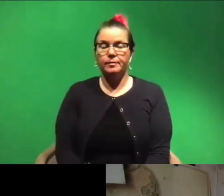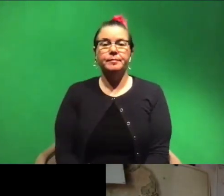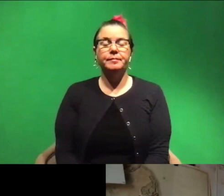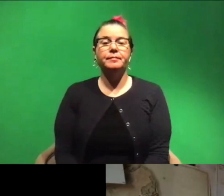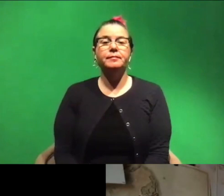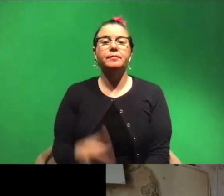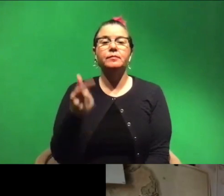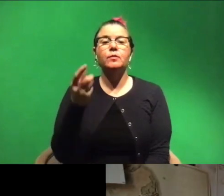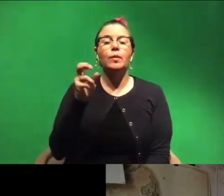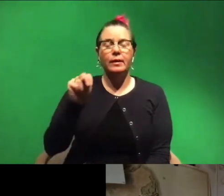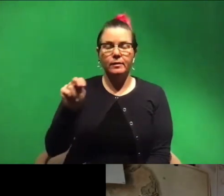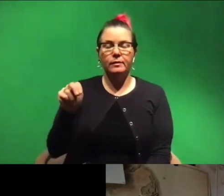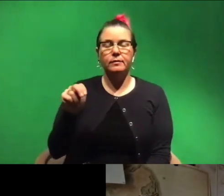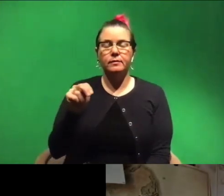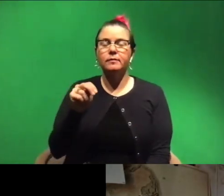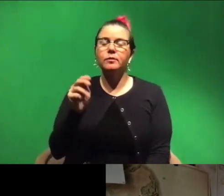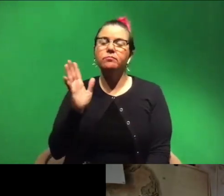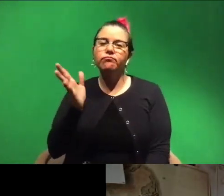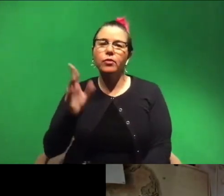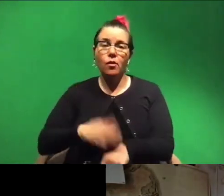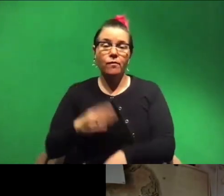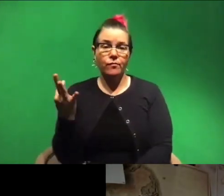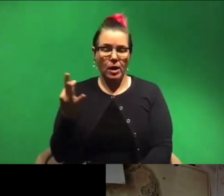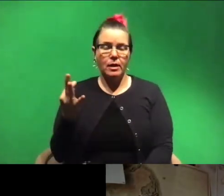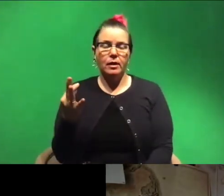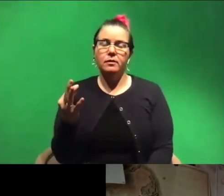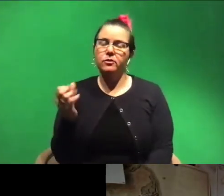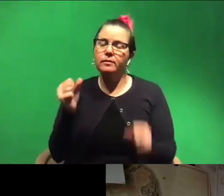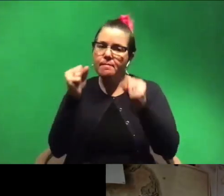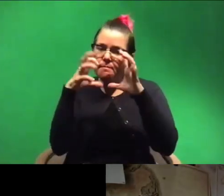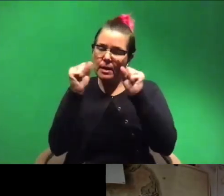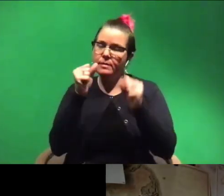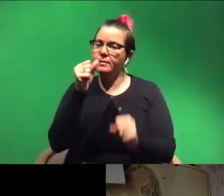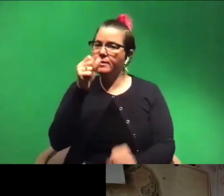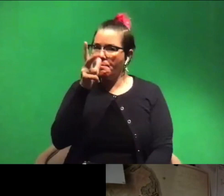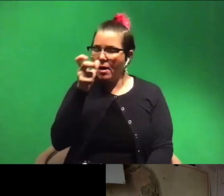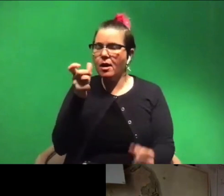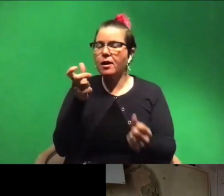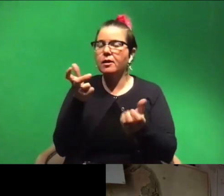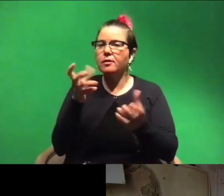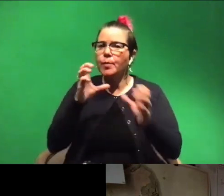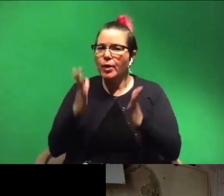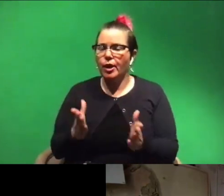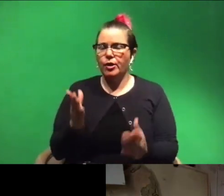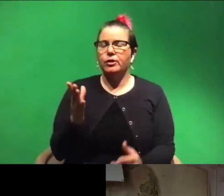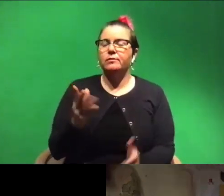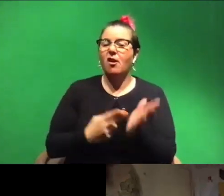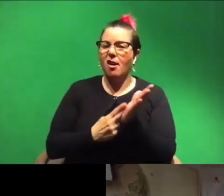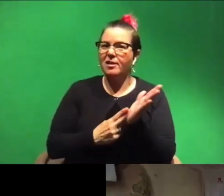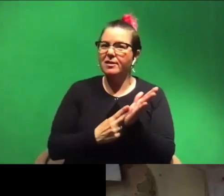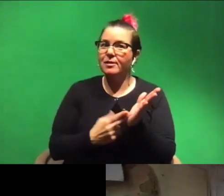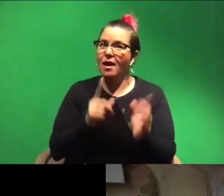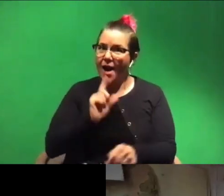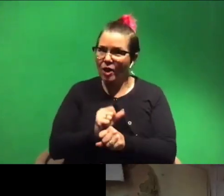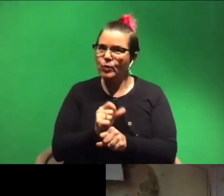Gwen is who is speaking on Friday, is a really, really amazing bug communicator, and I honestly think that she's going to have actual